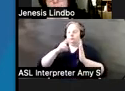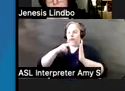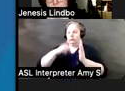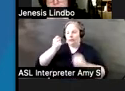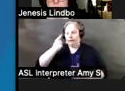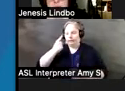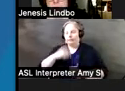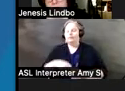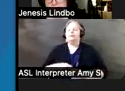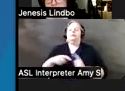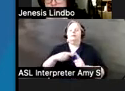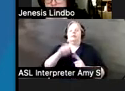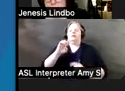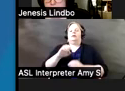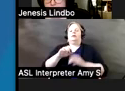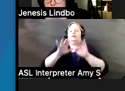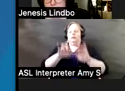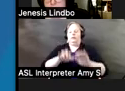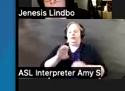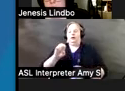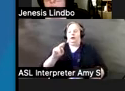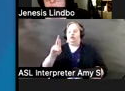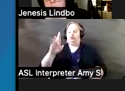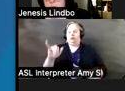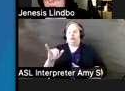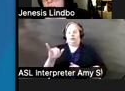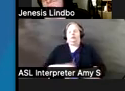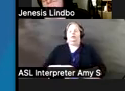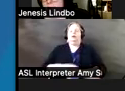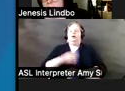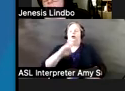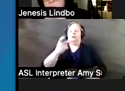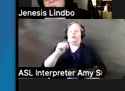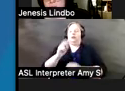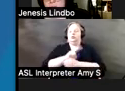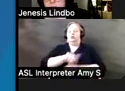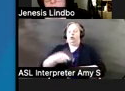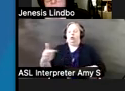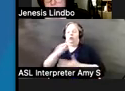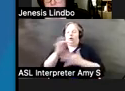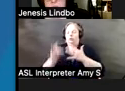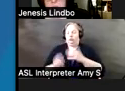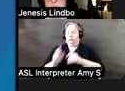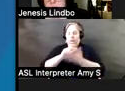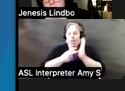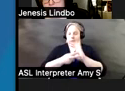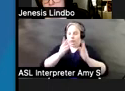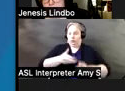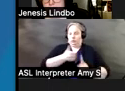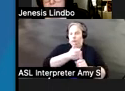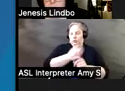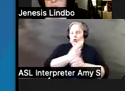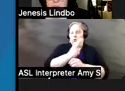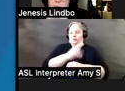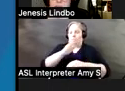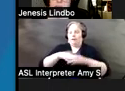and entry. So text entry reliability, ability to use alternate means. So can they use an on-screen